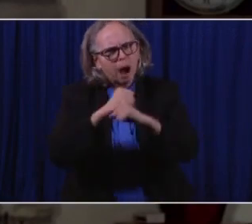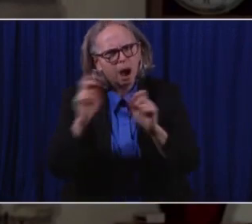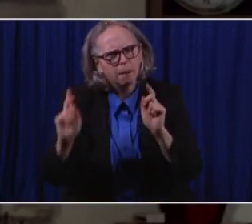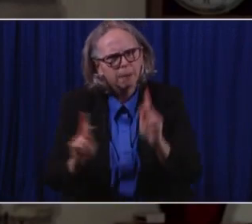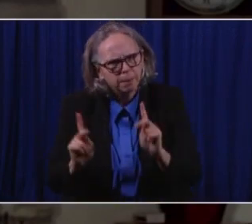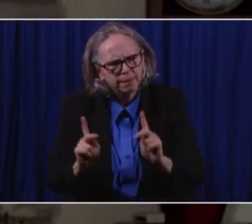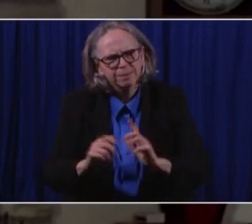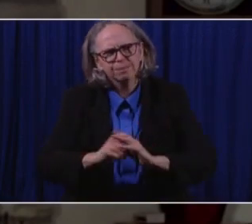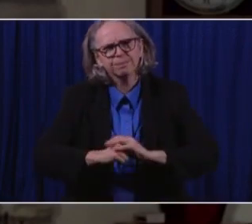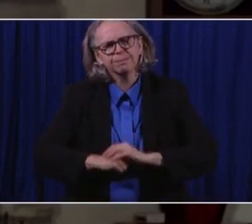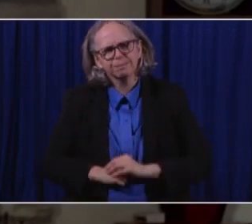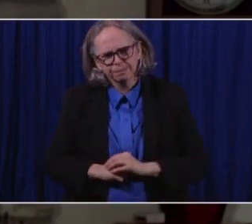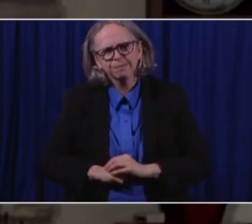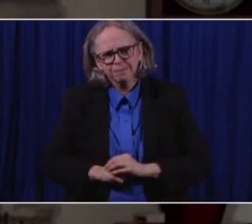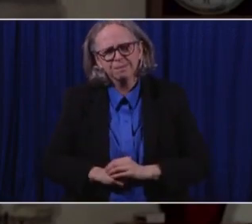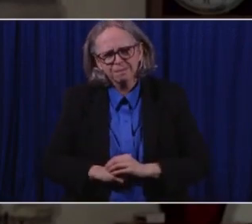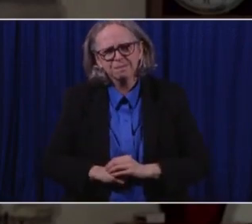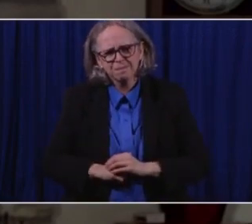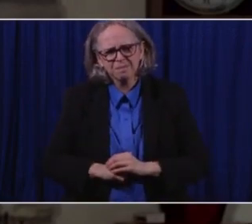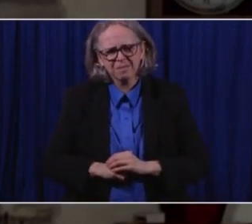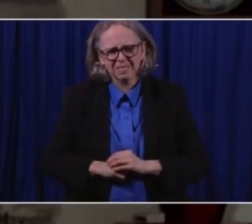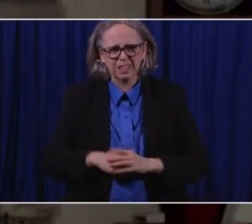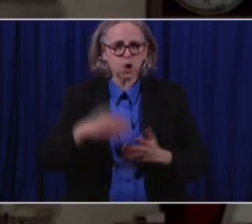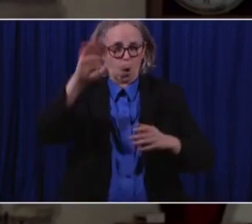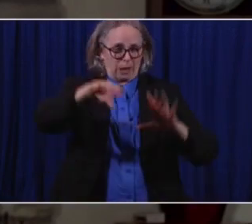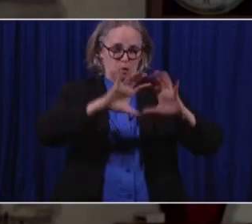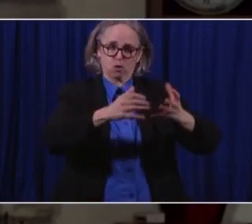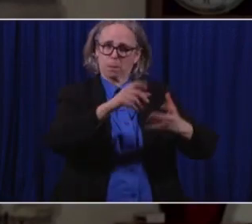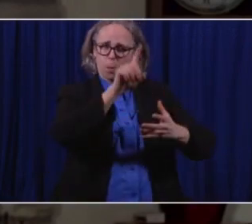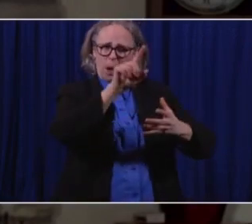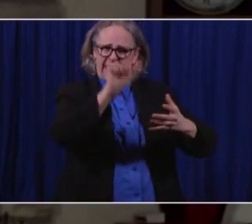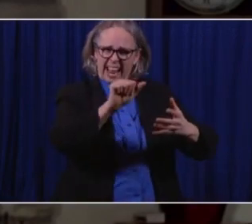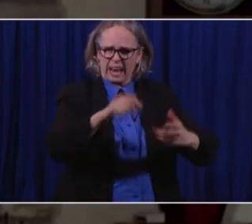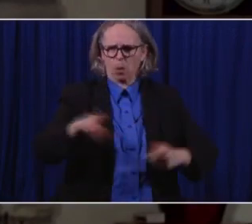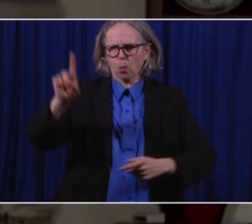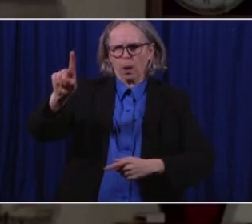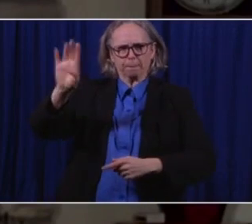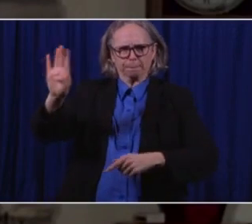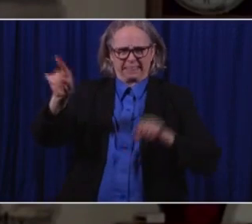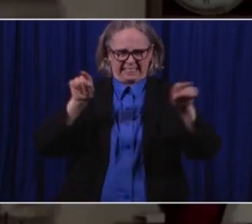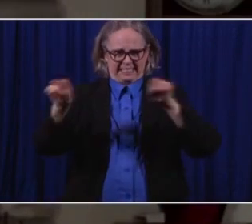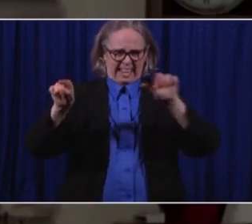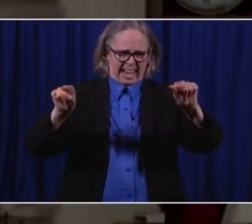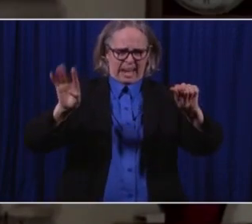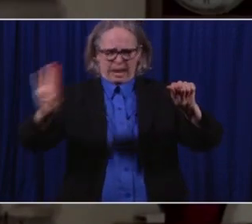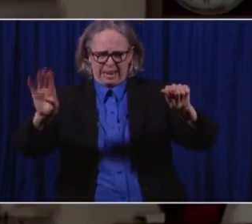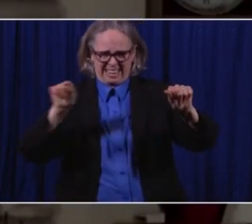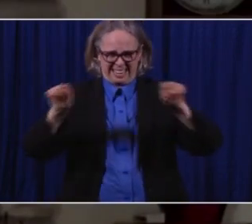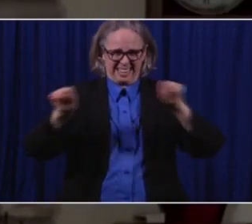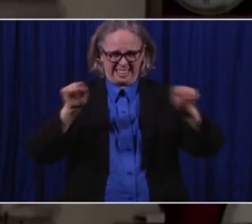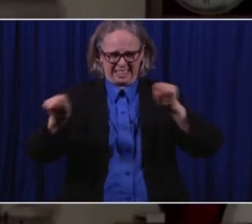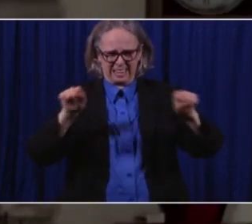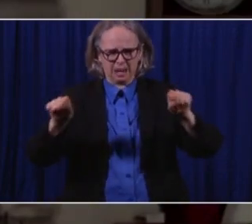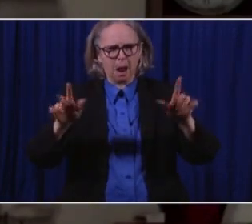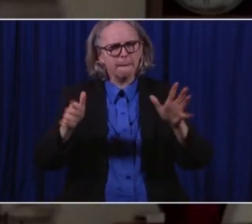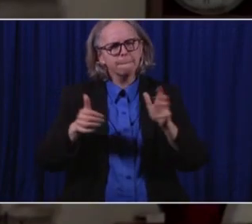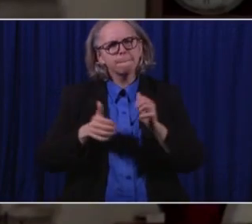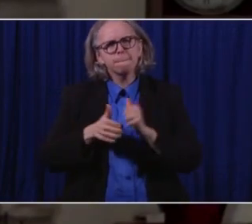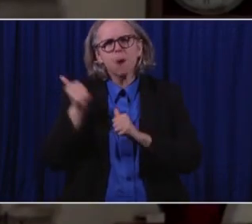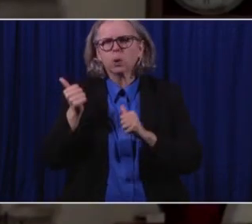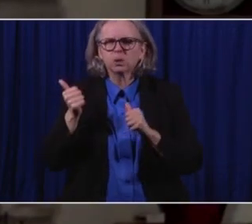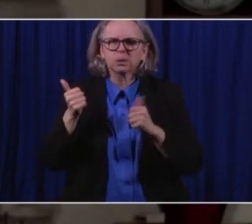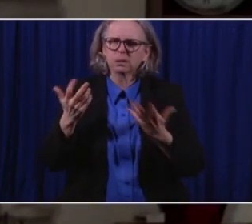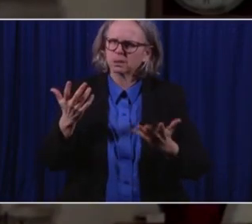so as you look at what we're doing in 1A and 1B, there's a great focus on protecting the most vulnerable of